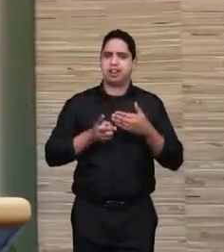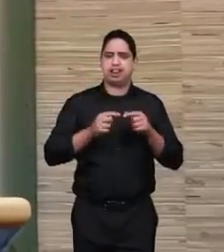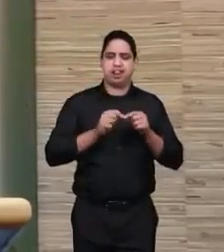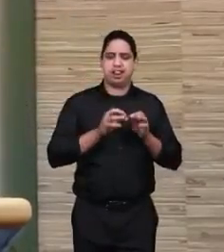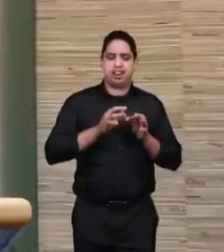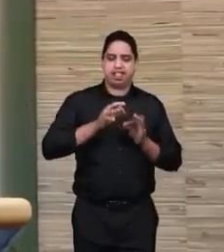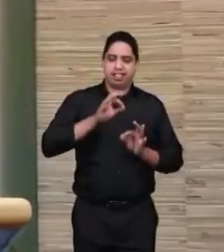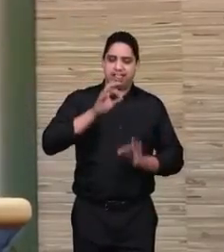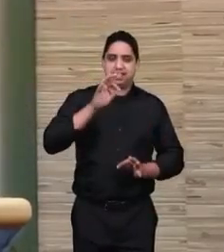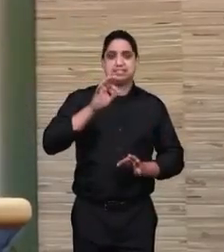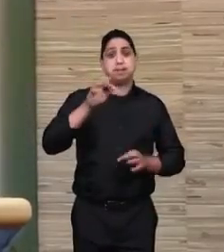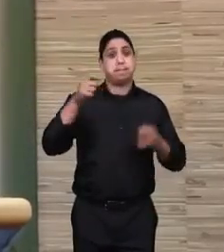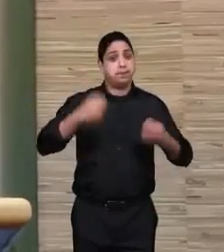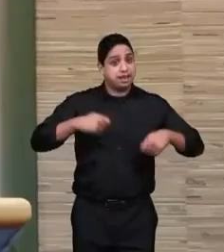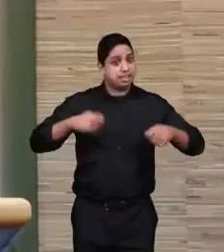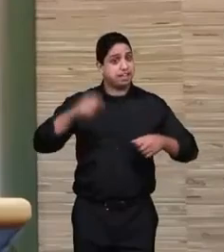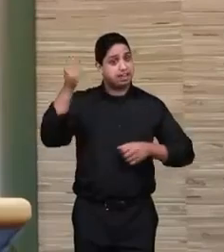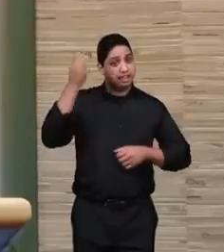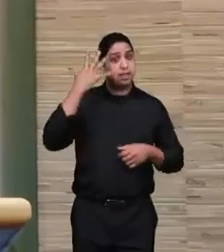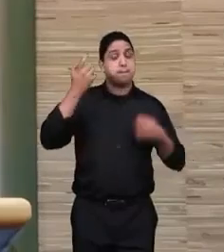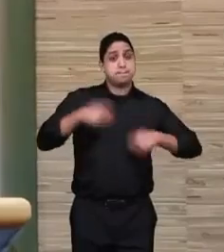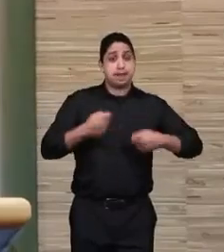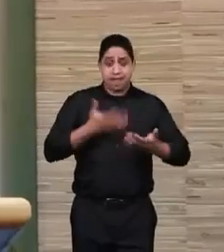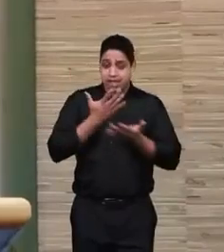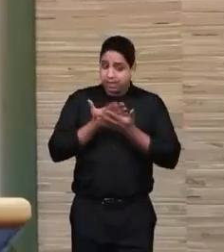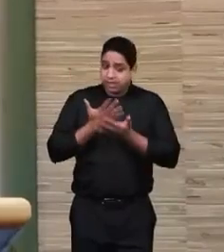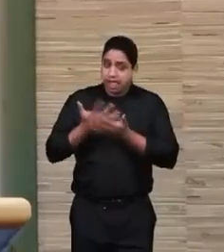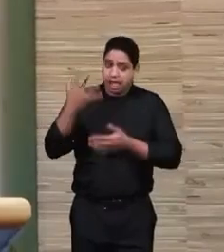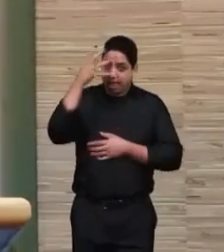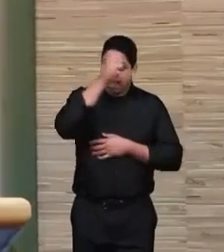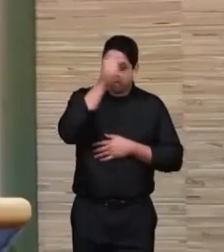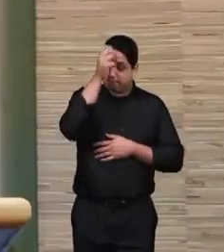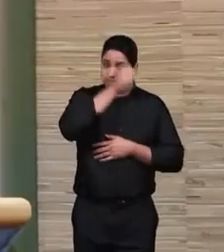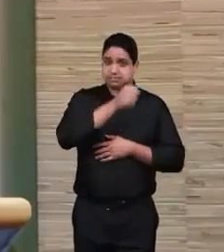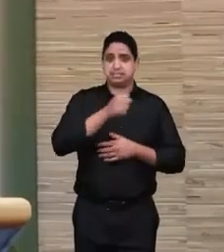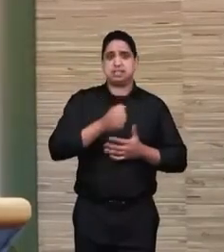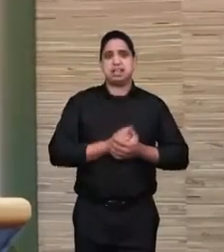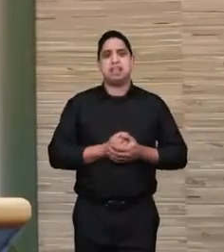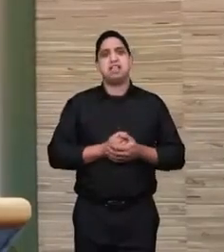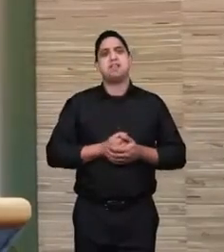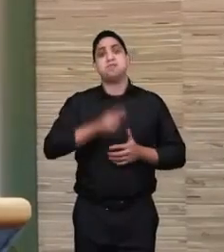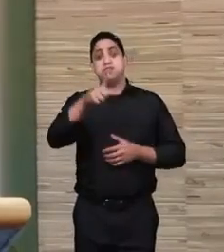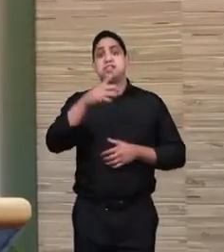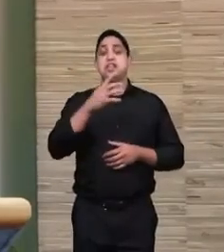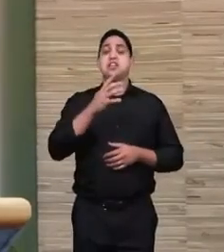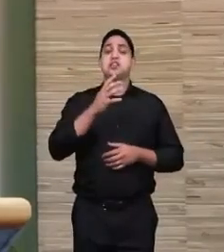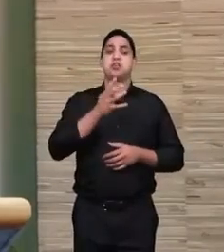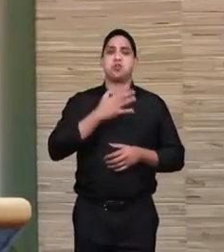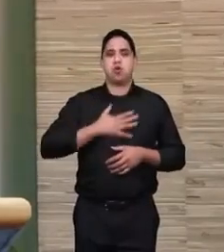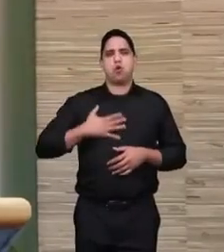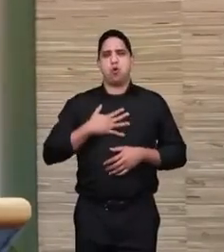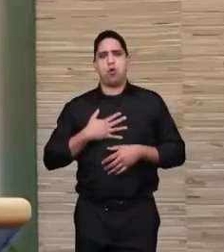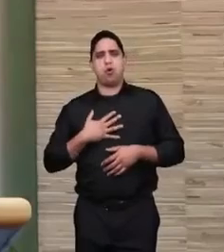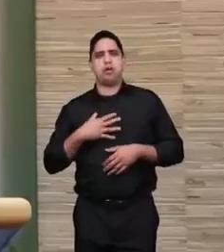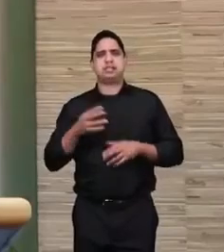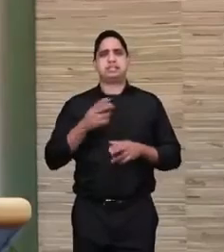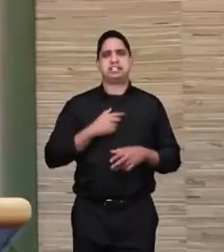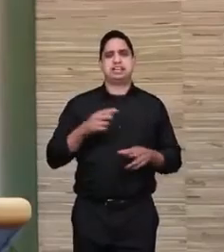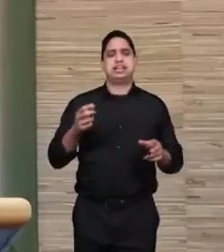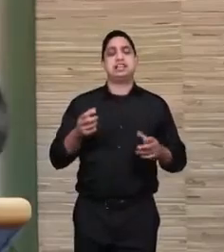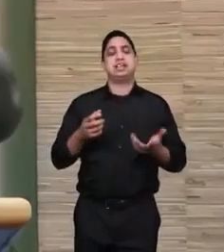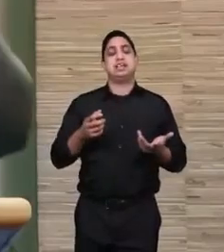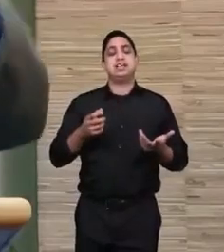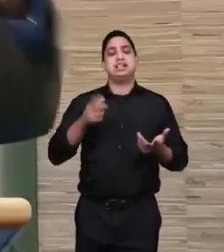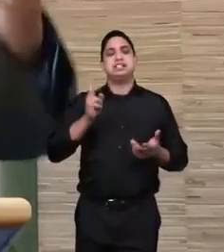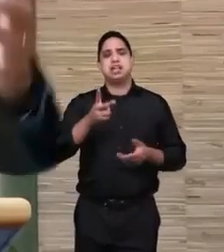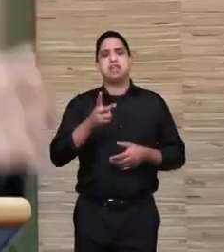here, but we need discernment. You need revelation. For the smart ones who like to question, it is time to show from now on